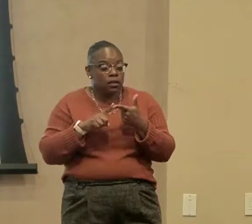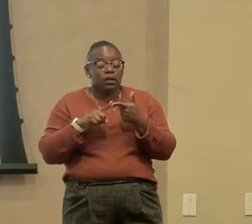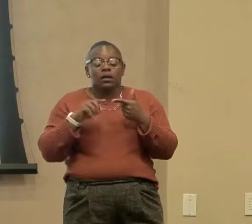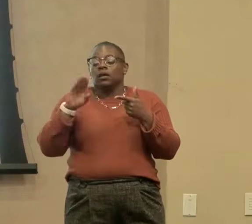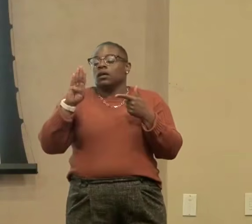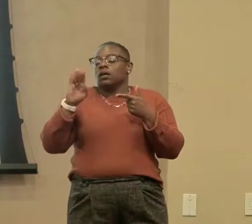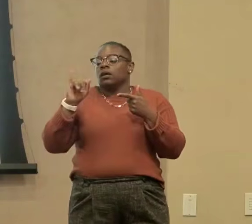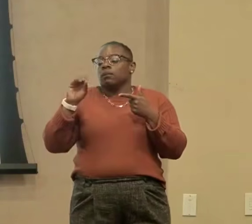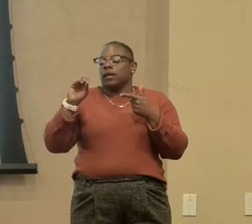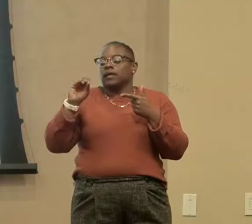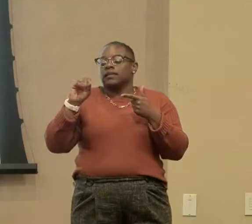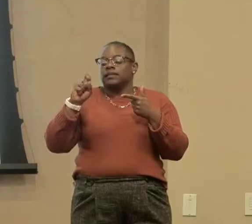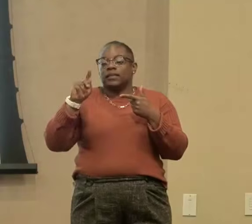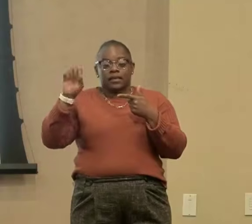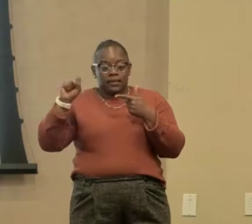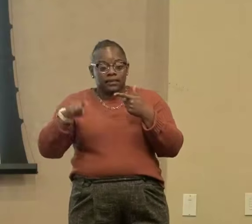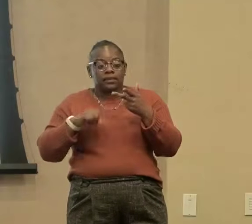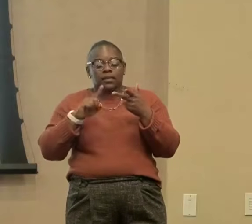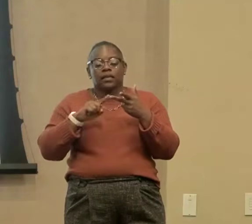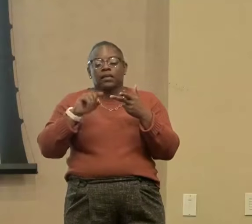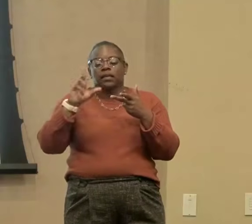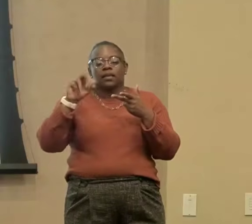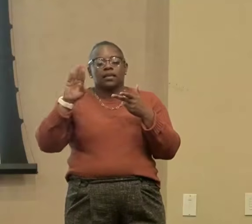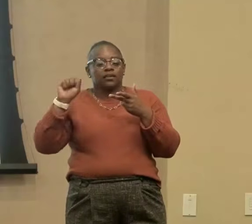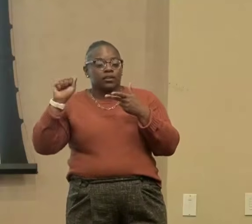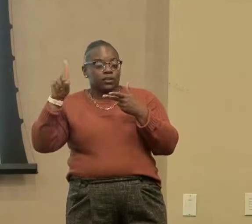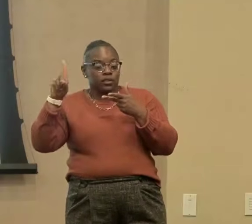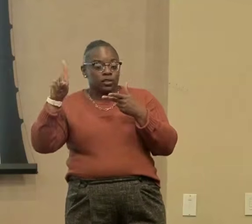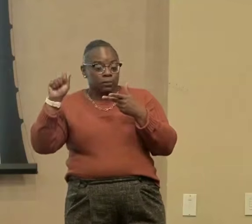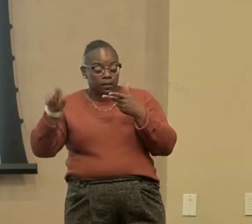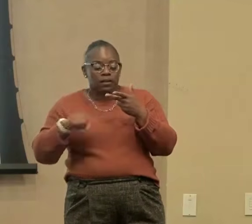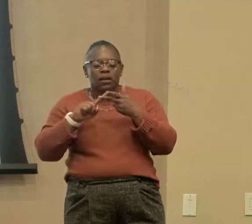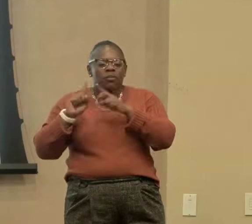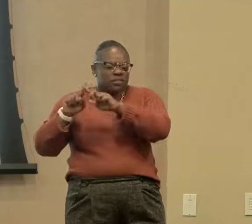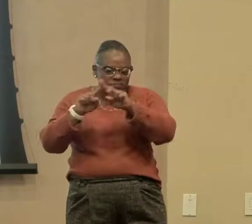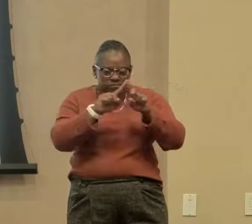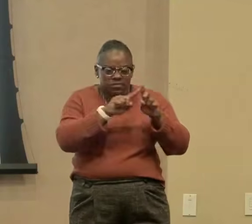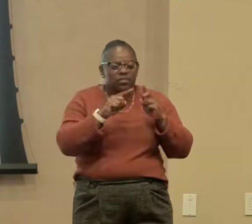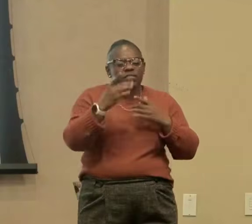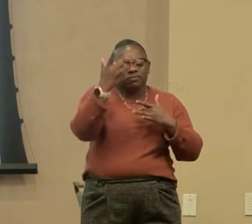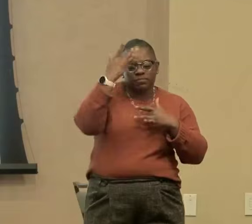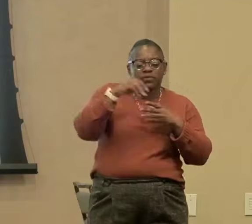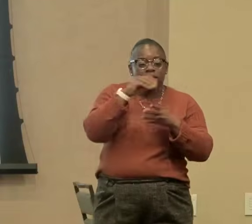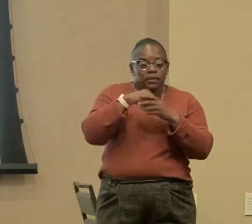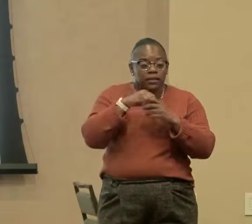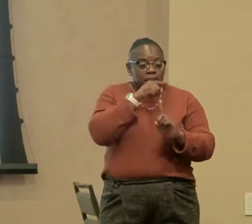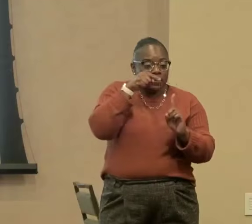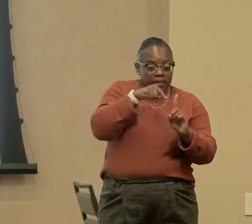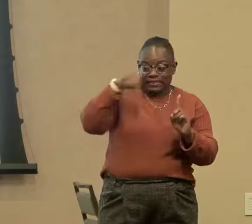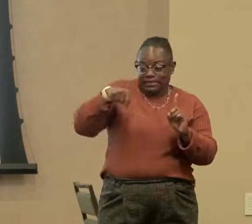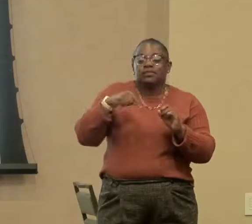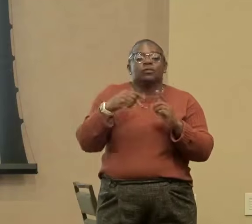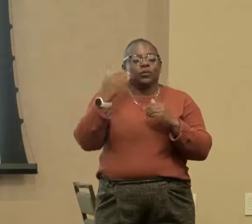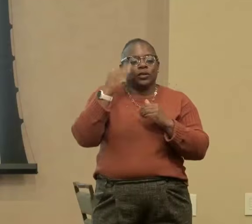myositis, scleroderma, and ANCA vasculitis. So we are not restricted to only lupus patients. We understand this is a lupus specific, but being